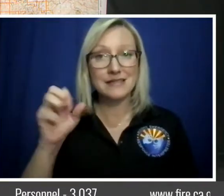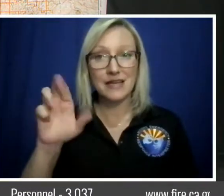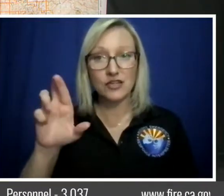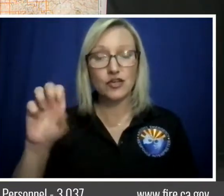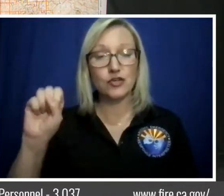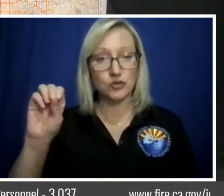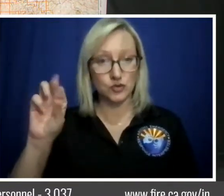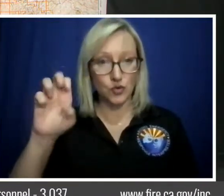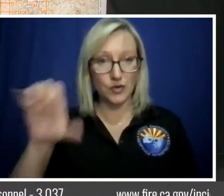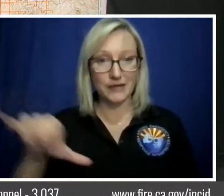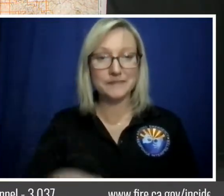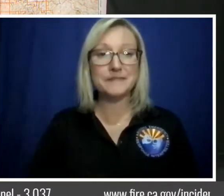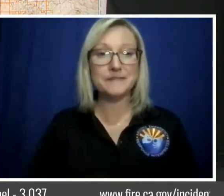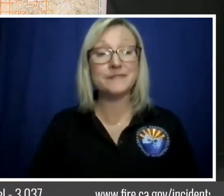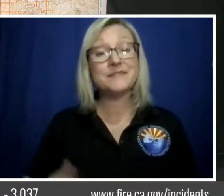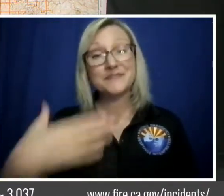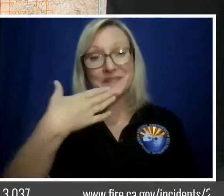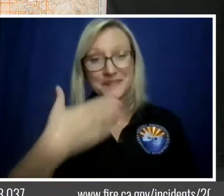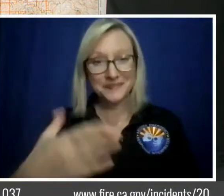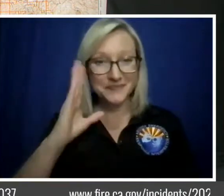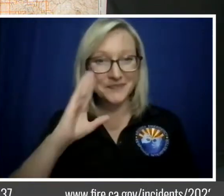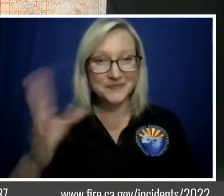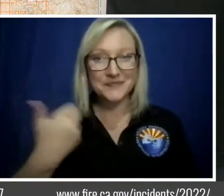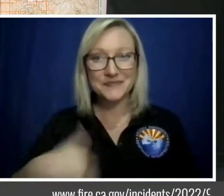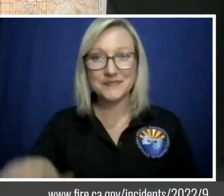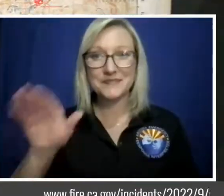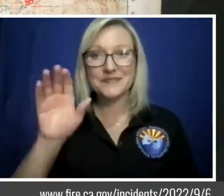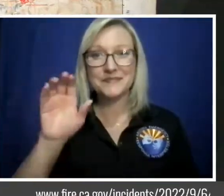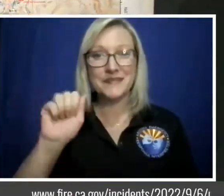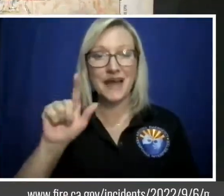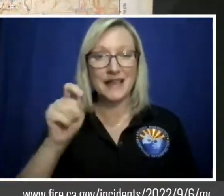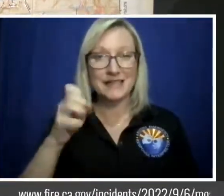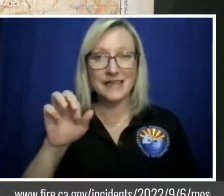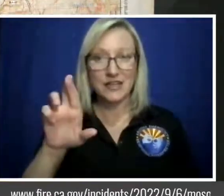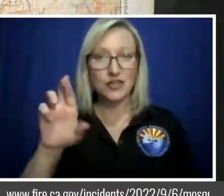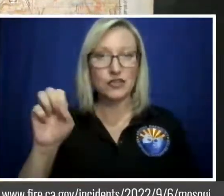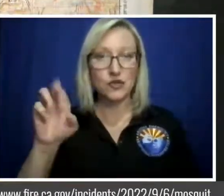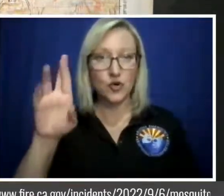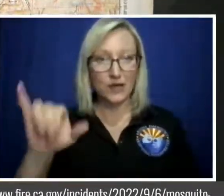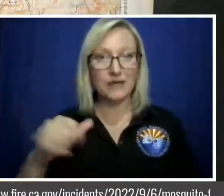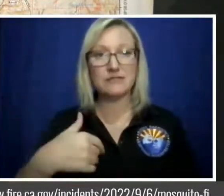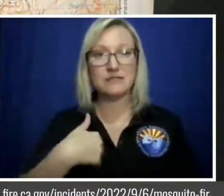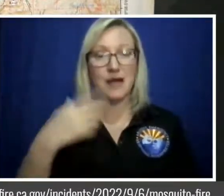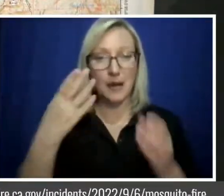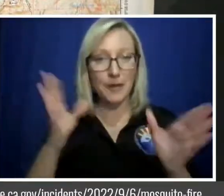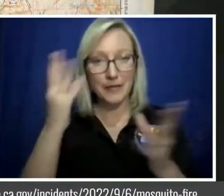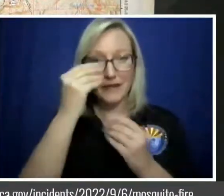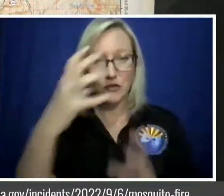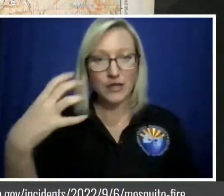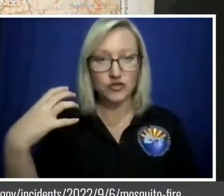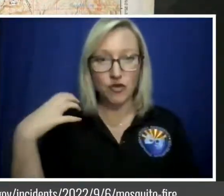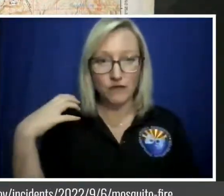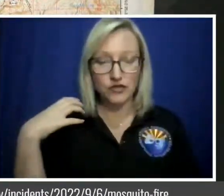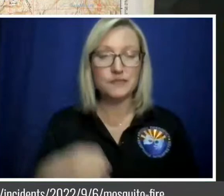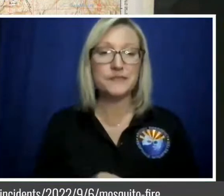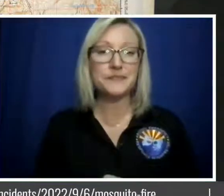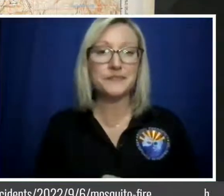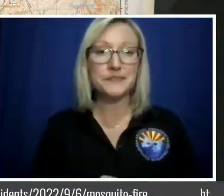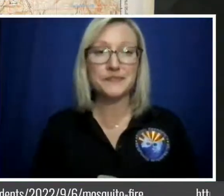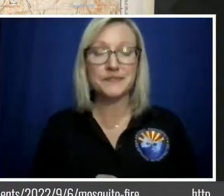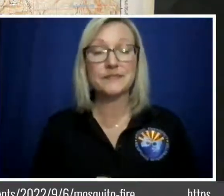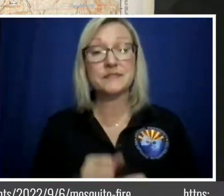Thank you. Hello, I'm Alexander Sori with the El Dorado County Sheriff's Office, and I'm the Public Information Officer. We have some updated information